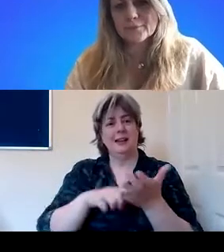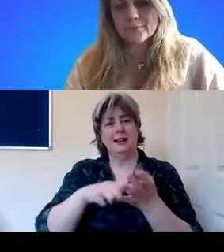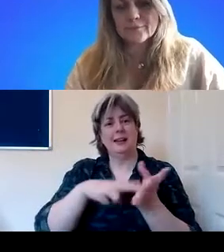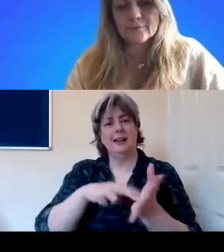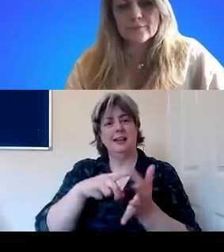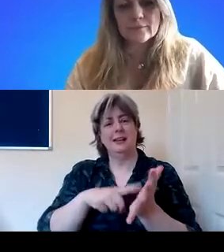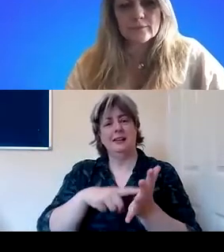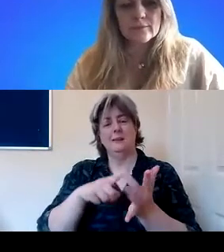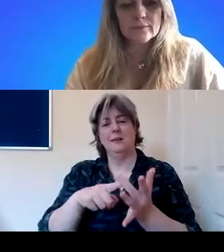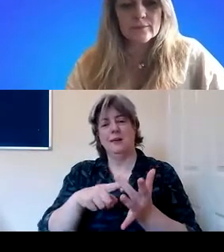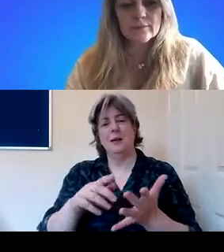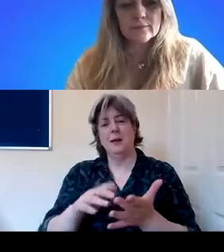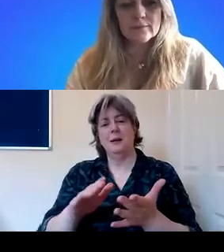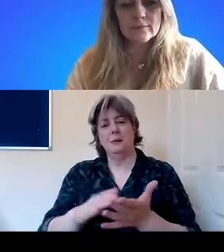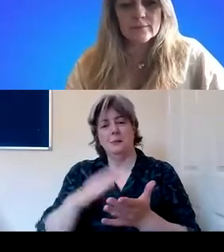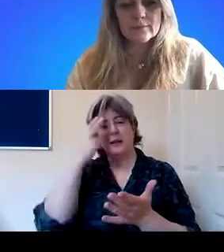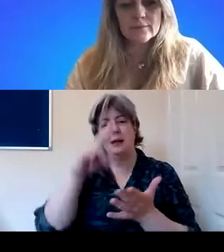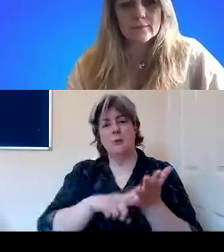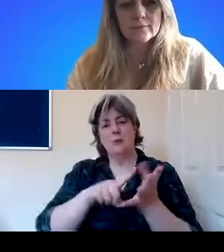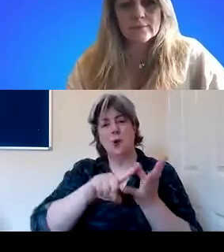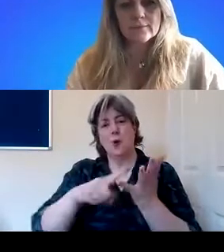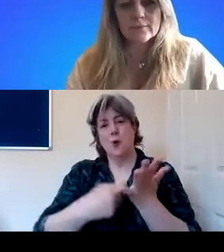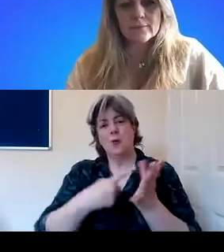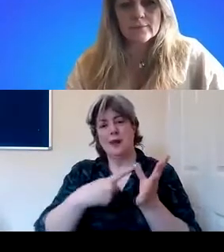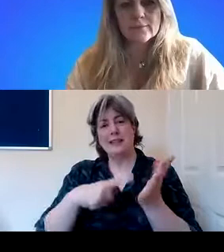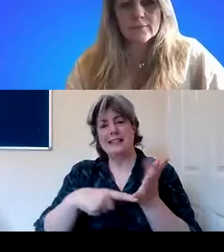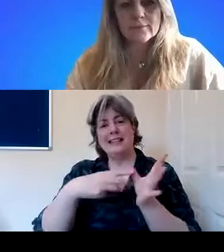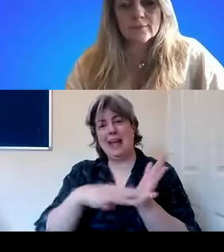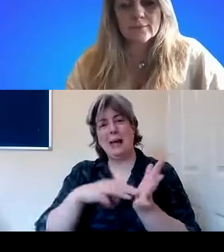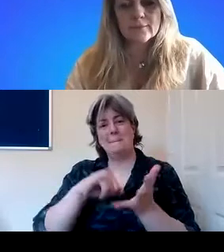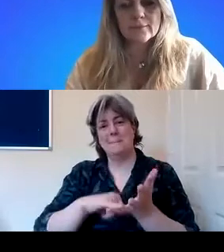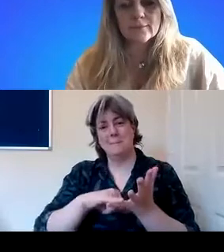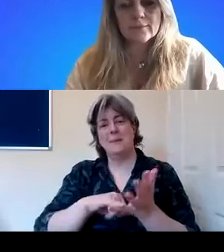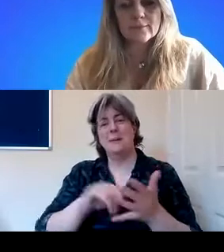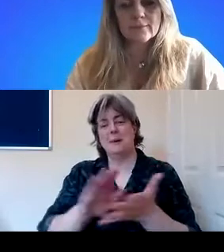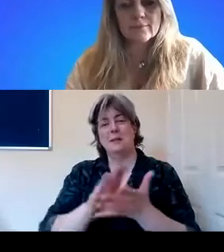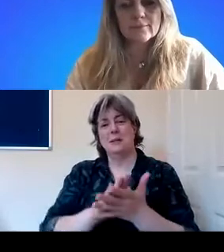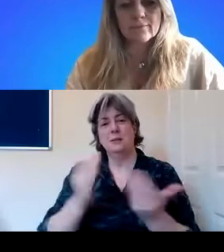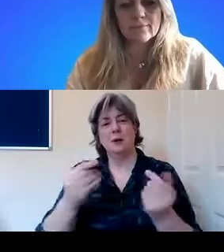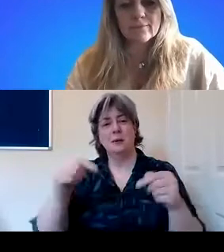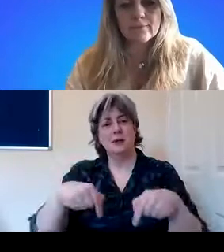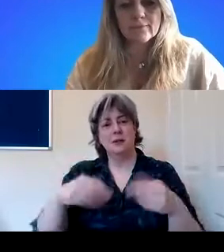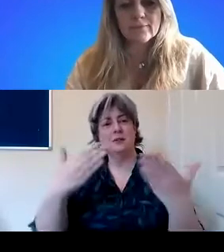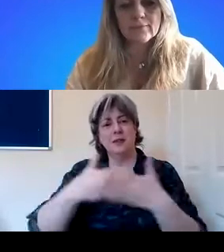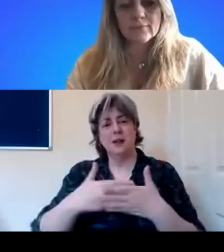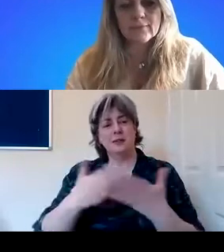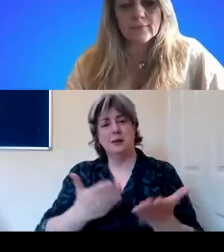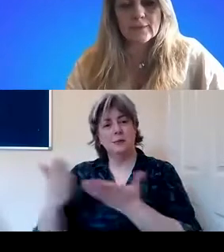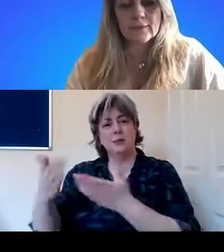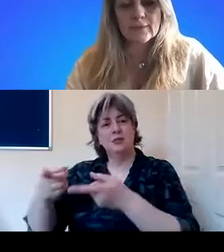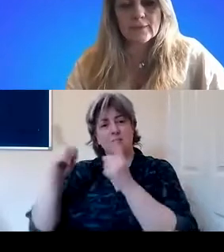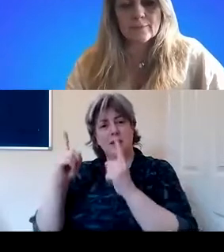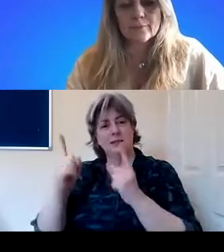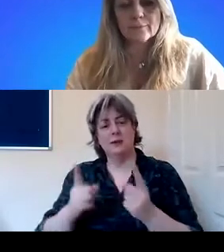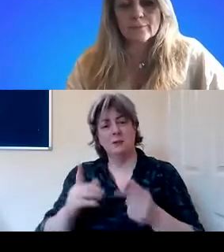broadcast. I shall run through some brief housekeeping and then pass to Laura Dole, director, to chair this evening's event. I'm pleased to confirm that this event